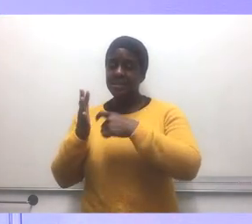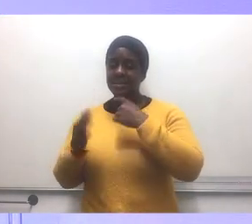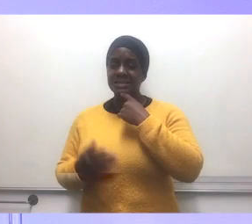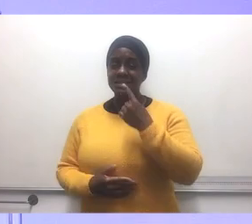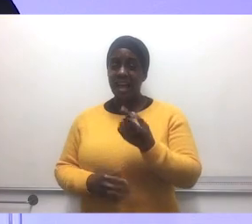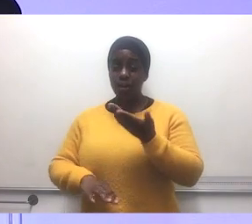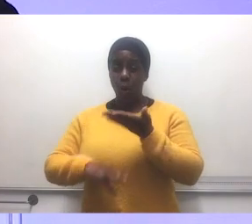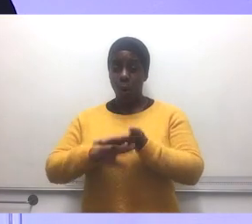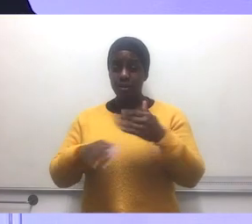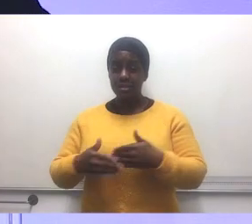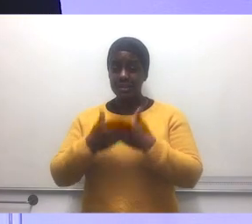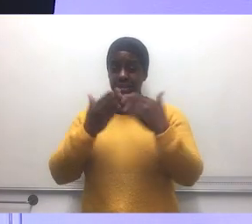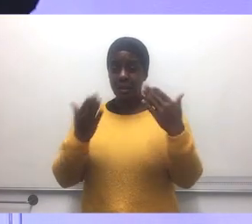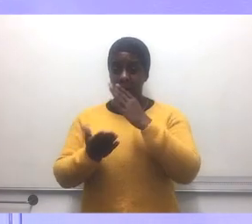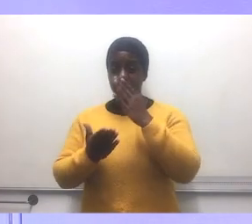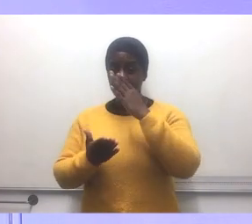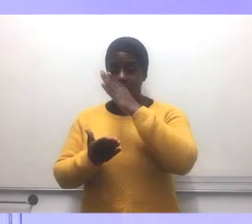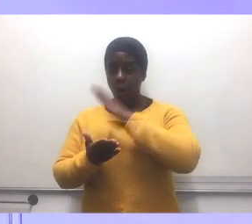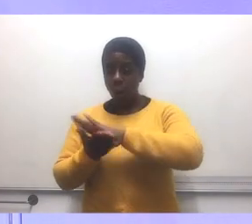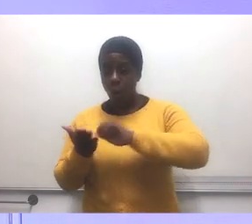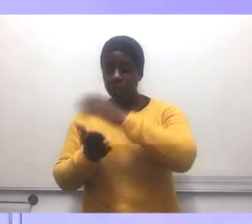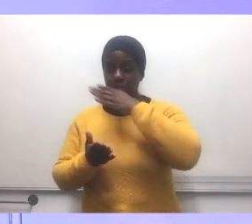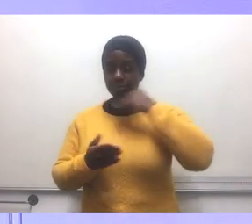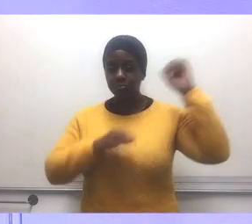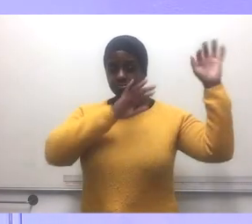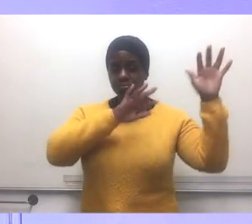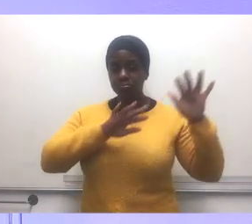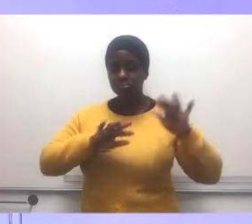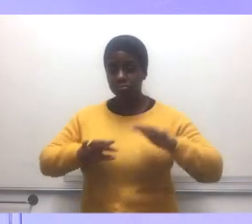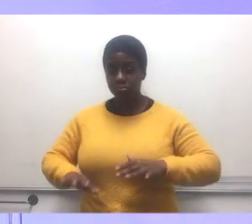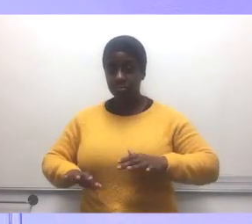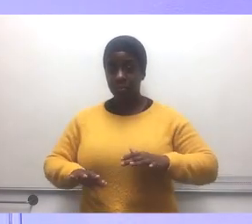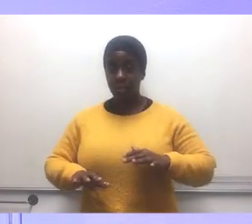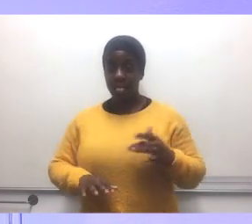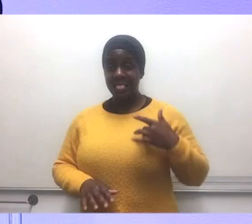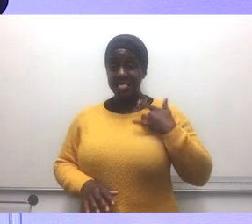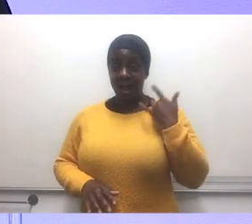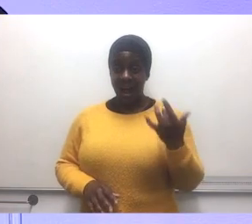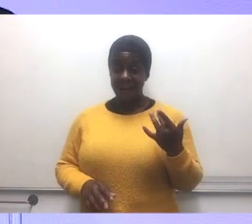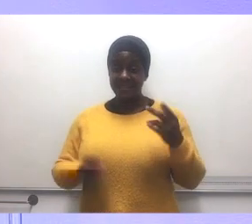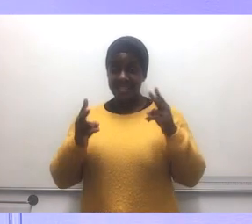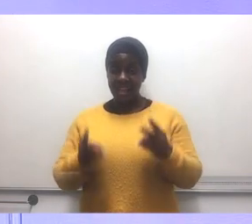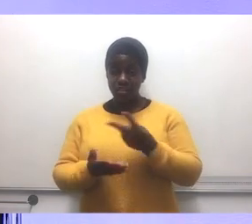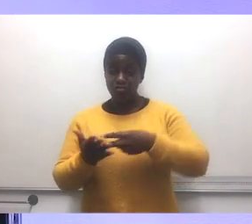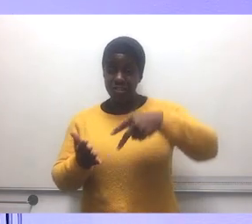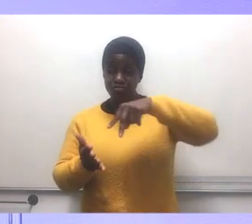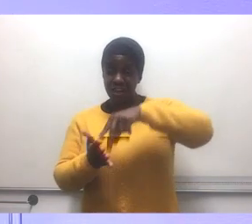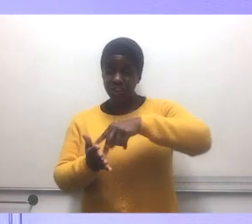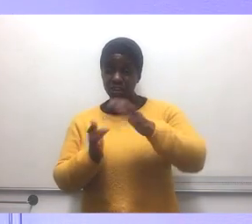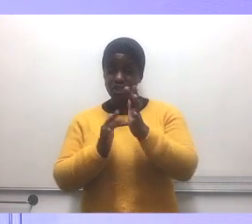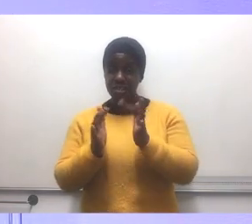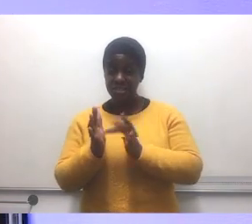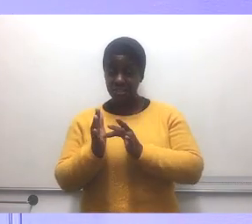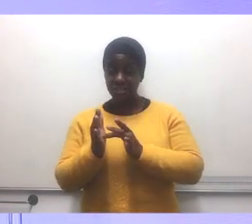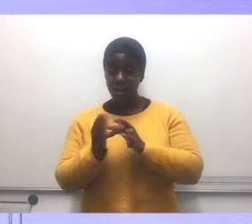day of Pentecost. He declared the life, death, and resurrection of Jesus. The